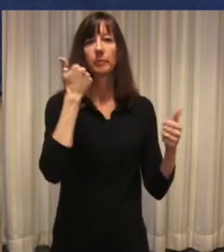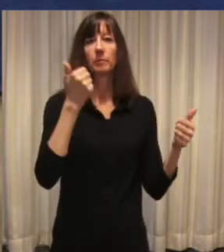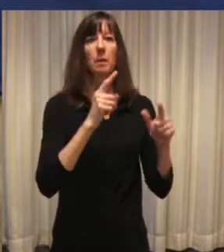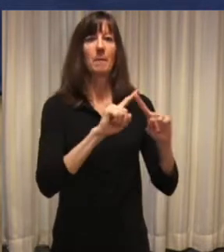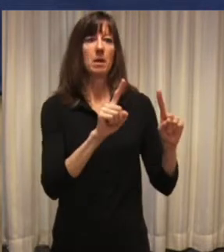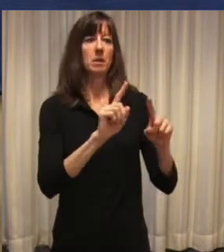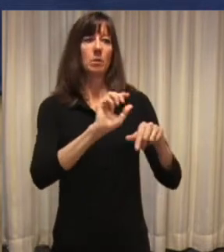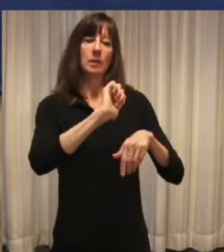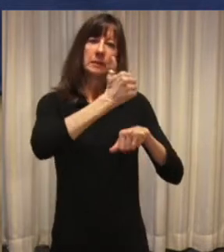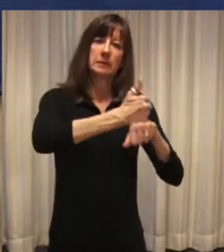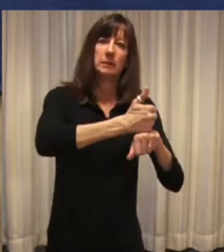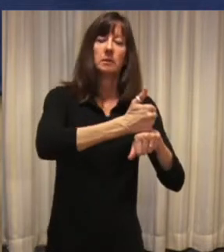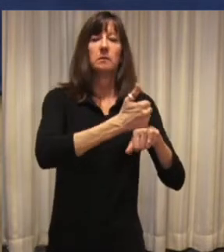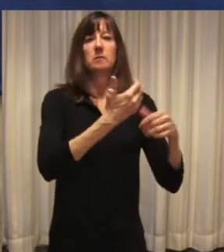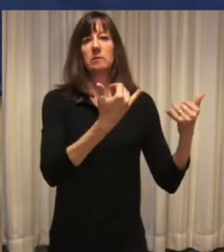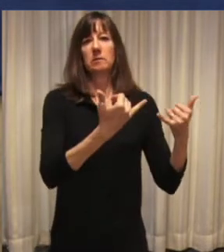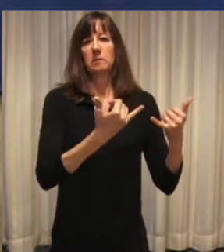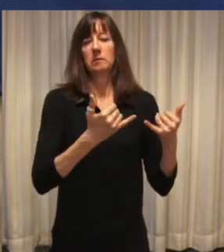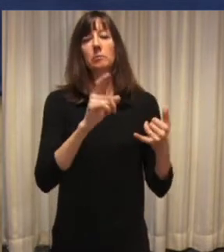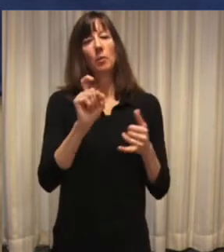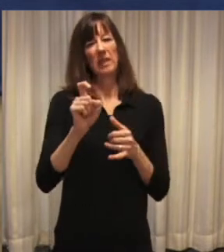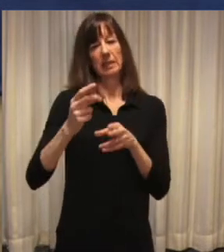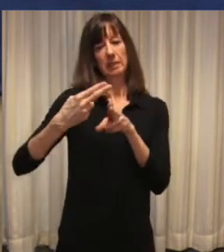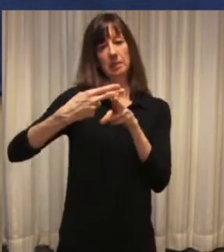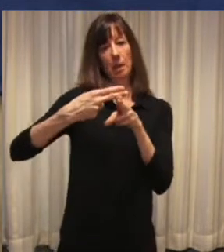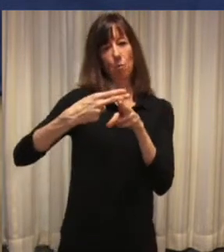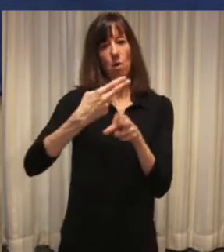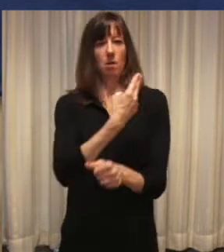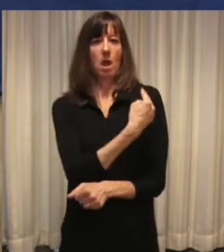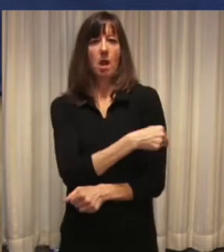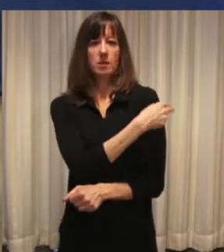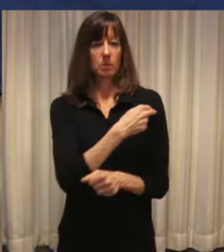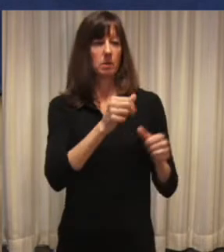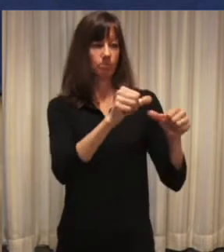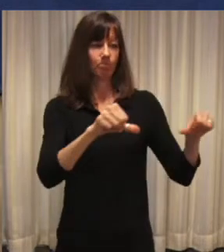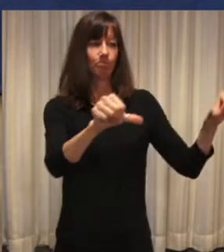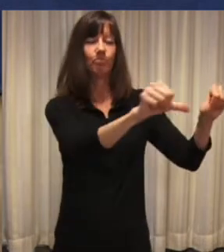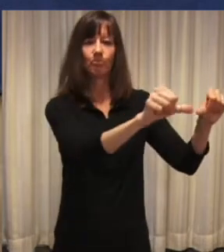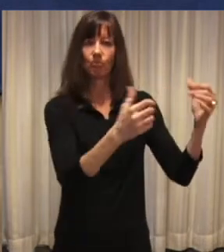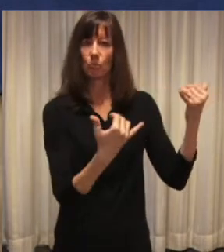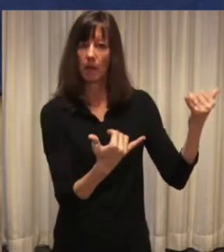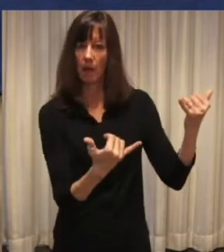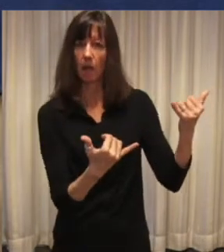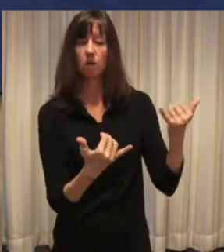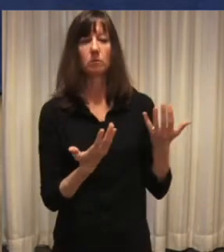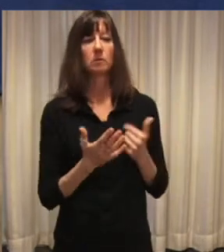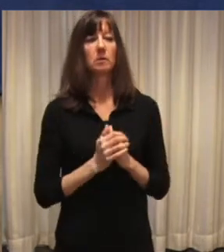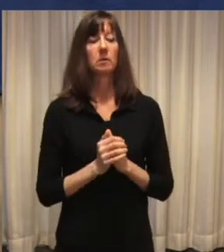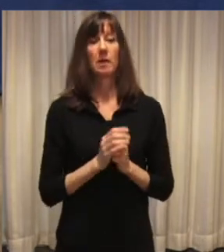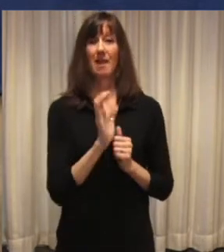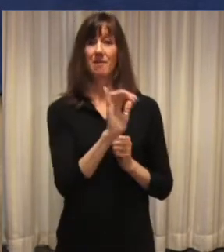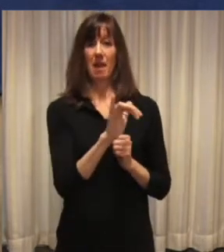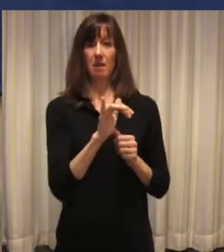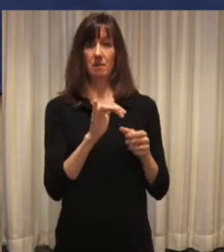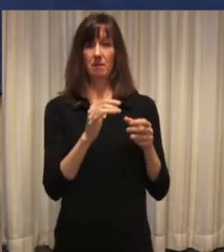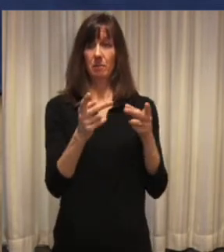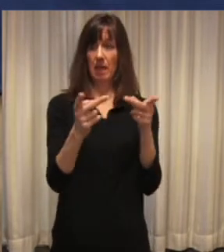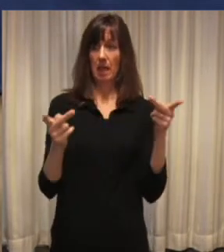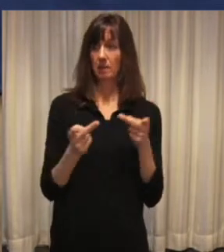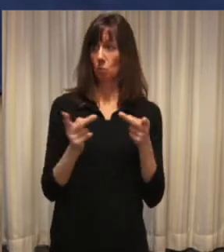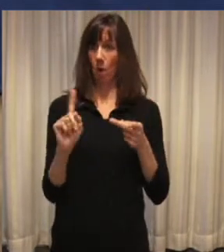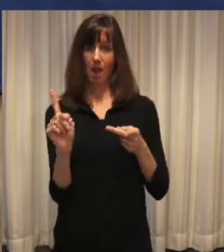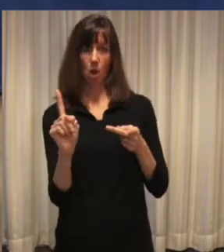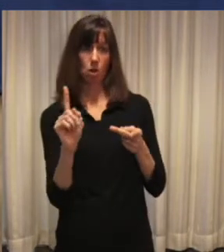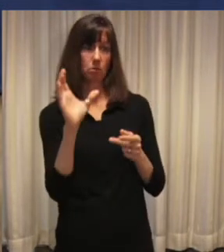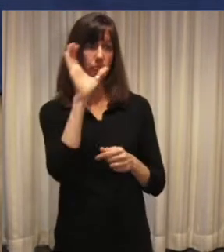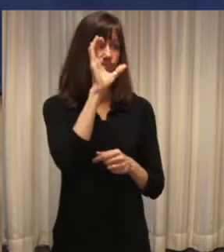a basically a temporary field hospital site. The site that made most sense based on all the criteria is